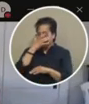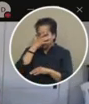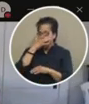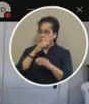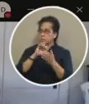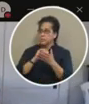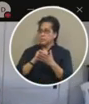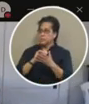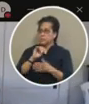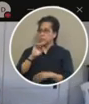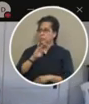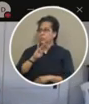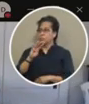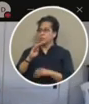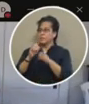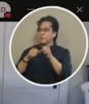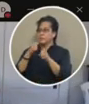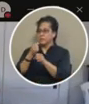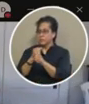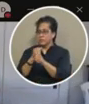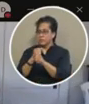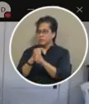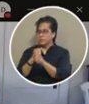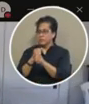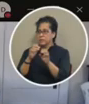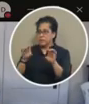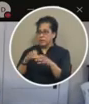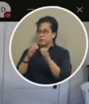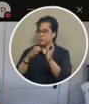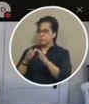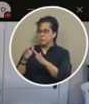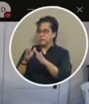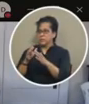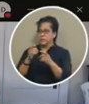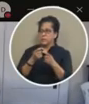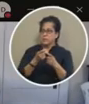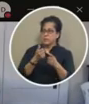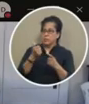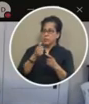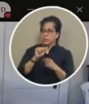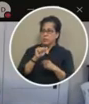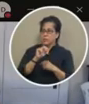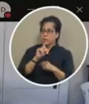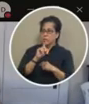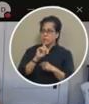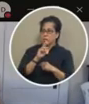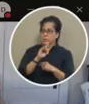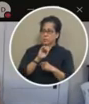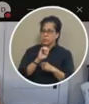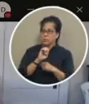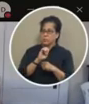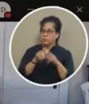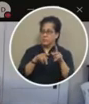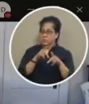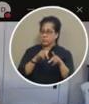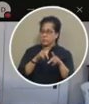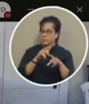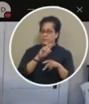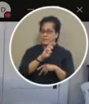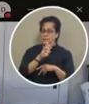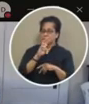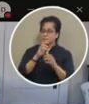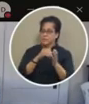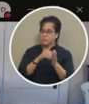the 44th year action plan. And it removes audible pedestrian signals as a project. It was funded at